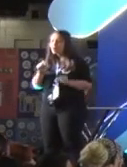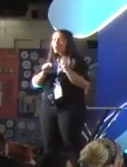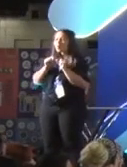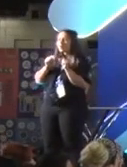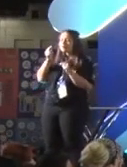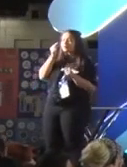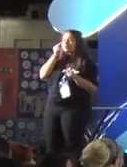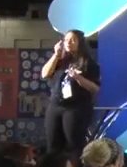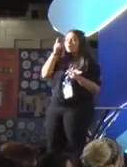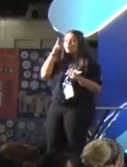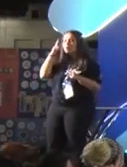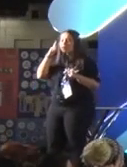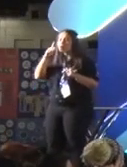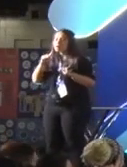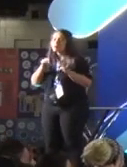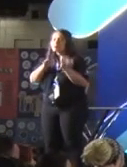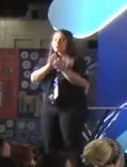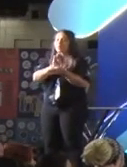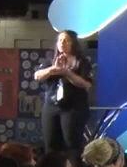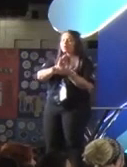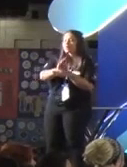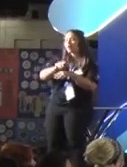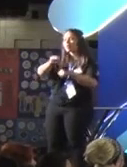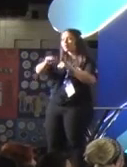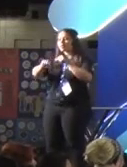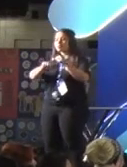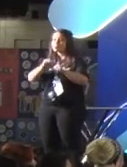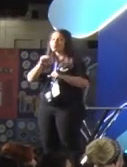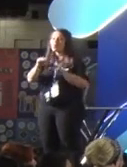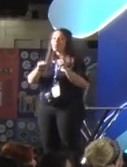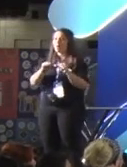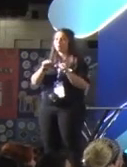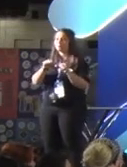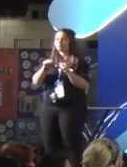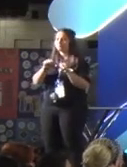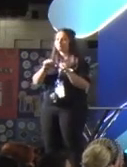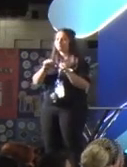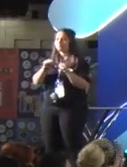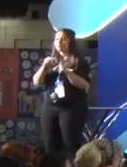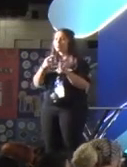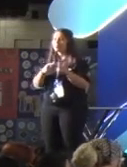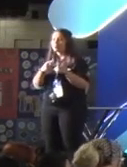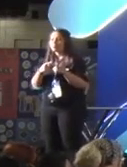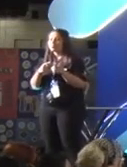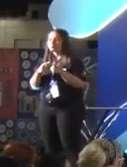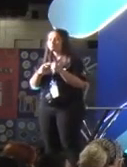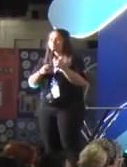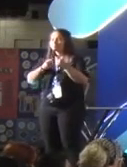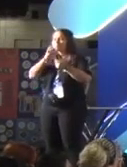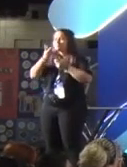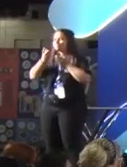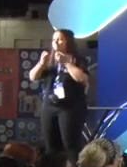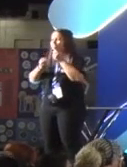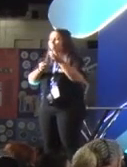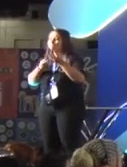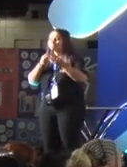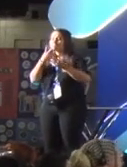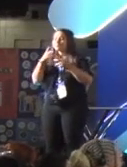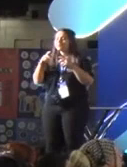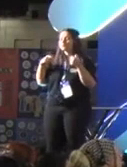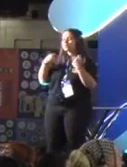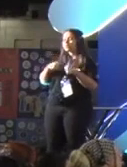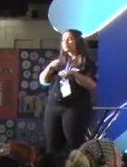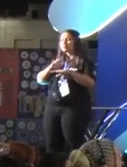it? Because this is not some missing information. Exactly. We have a lot of information, free and online.